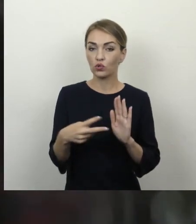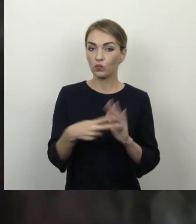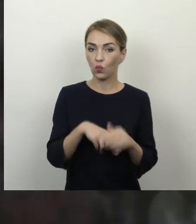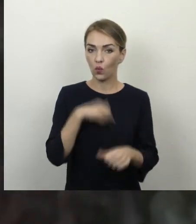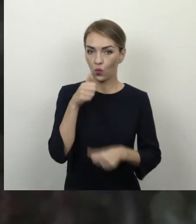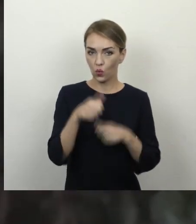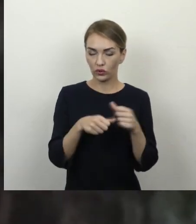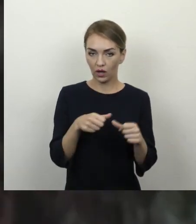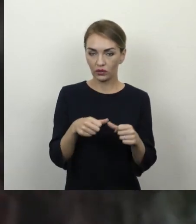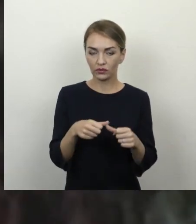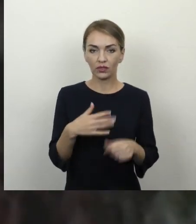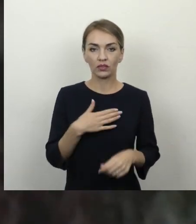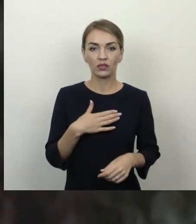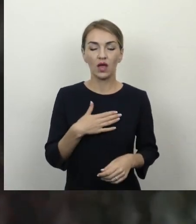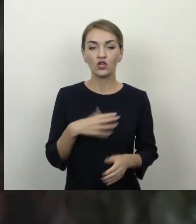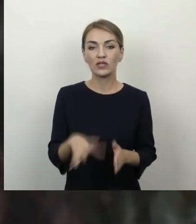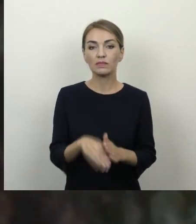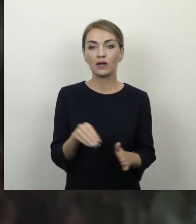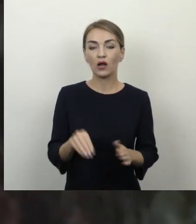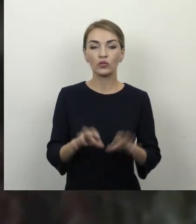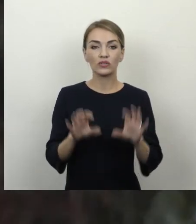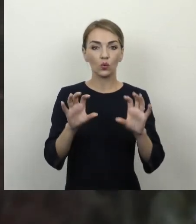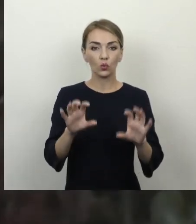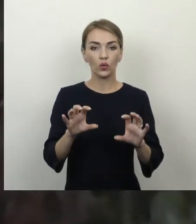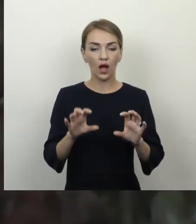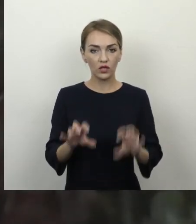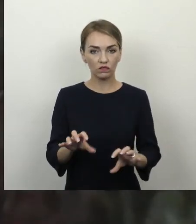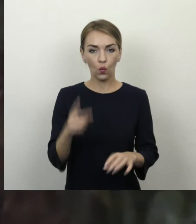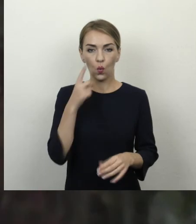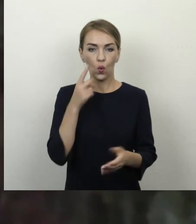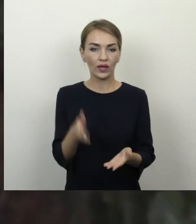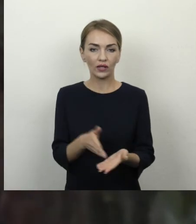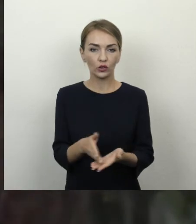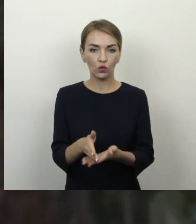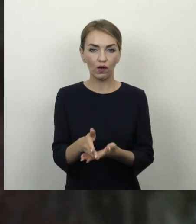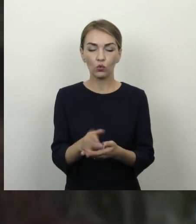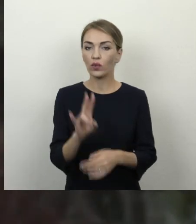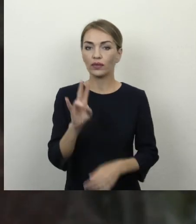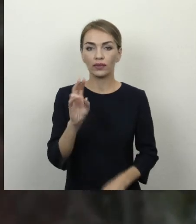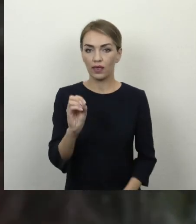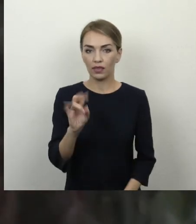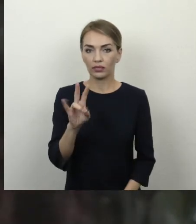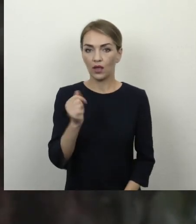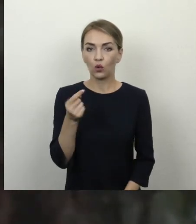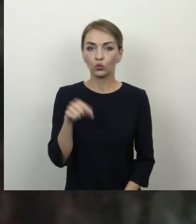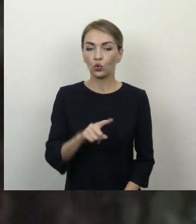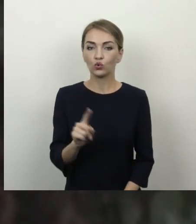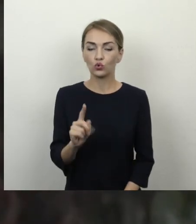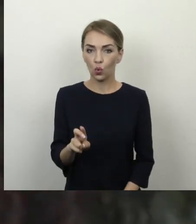covers the code that came into effect in